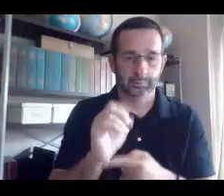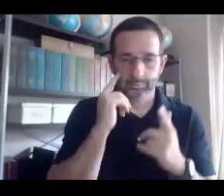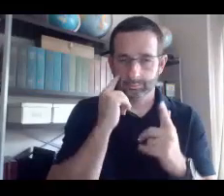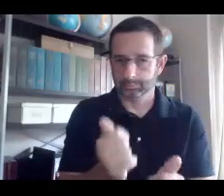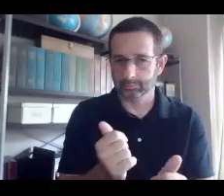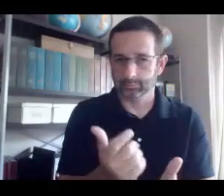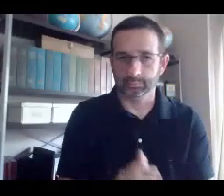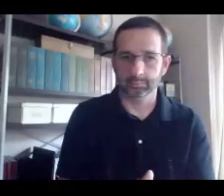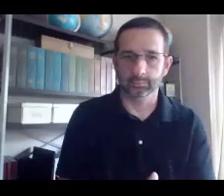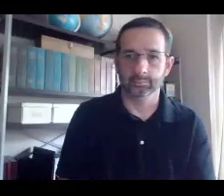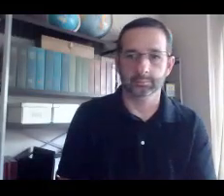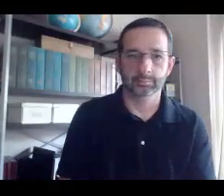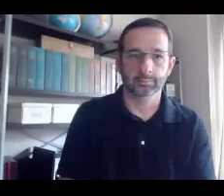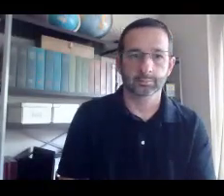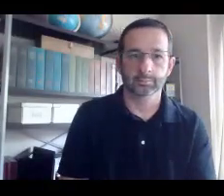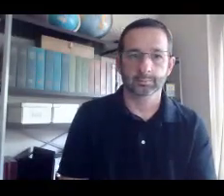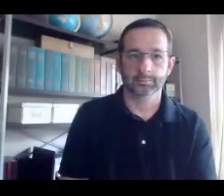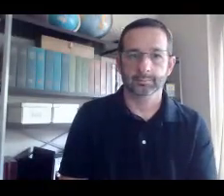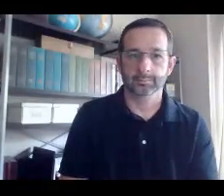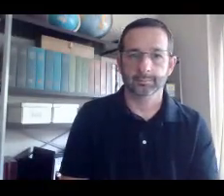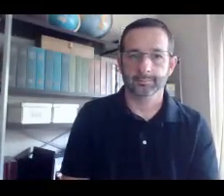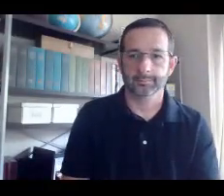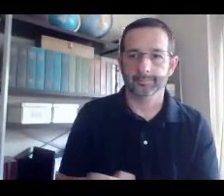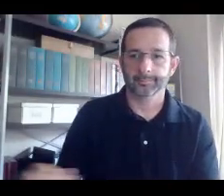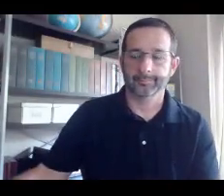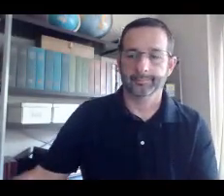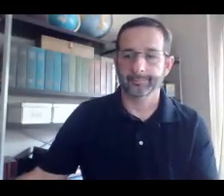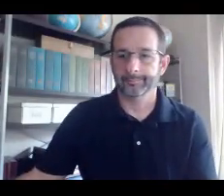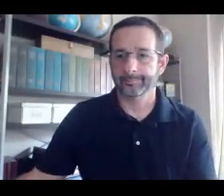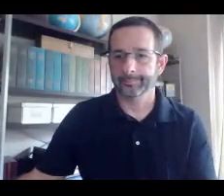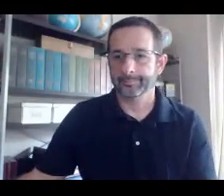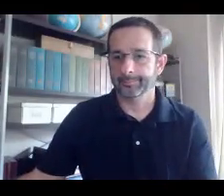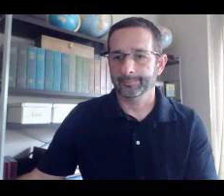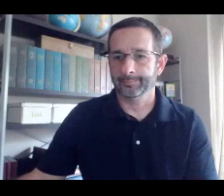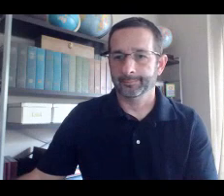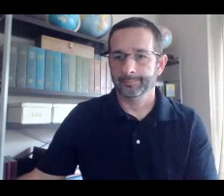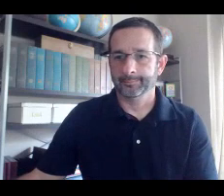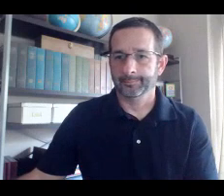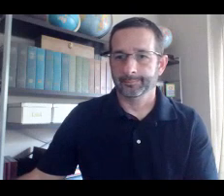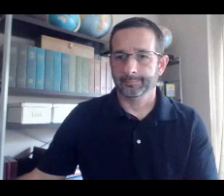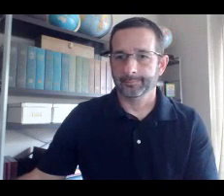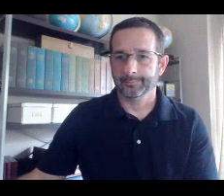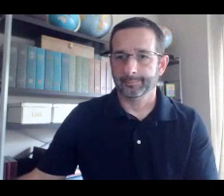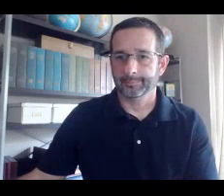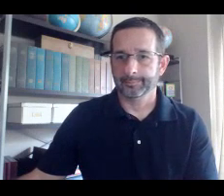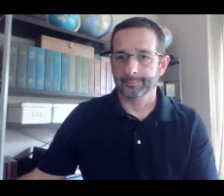or a forbearance status. That would be up to your discretion.